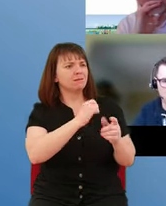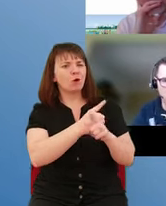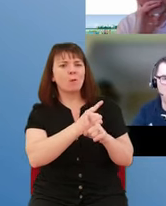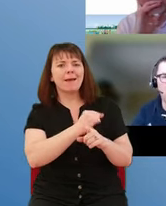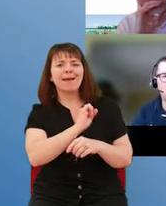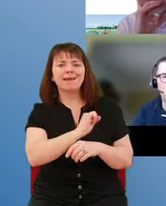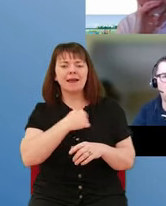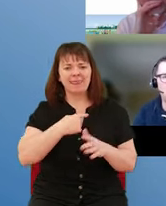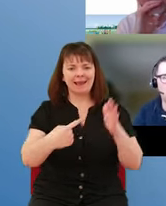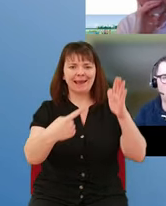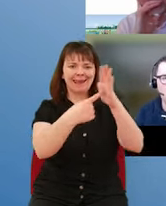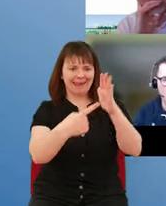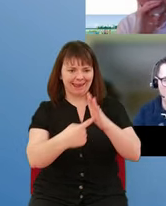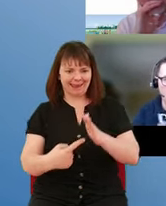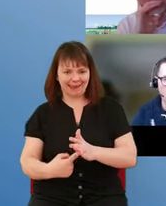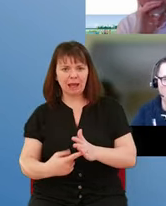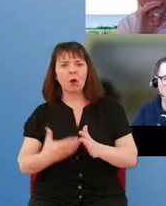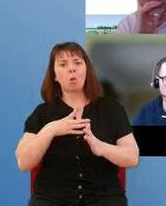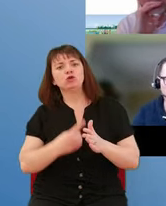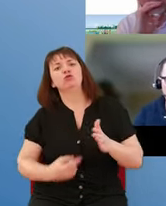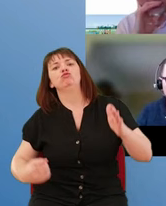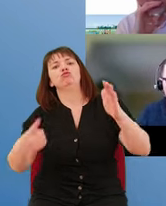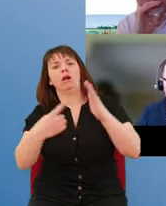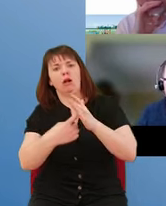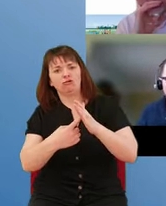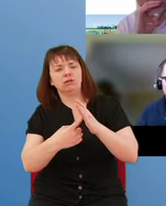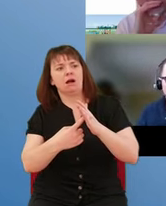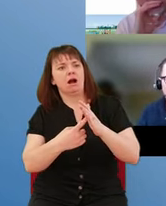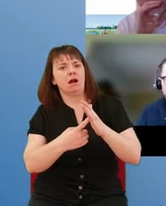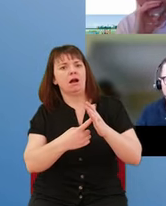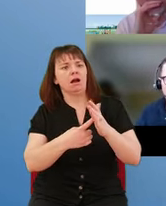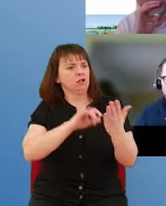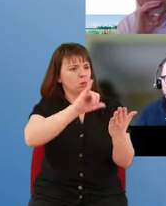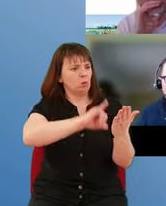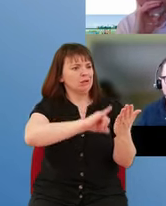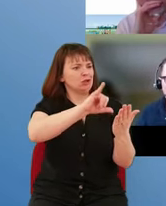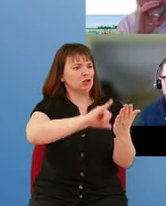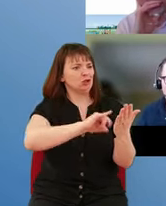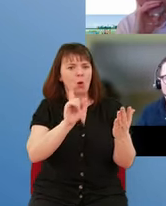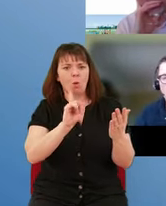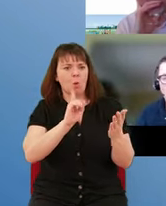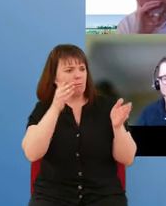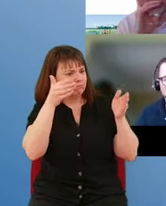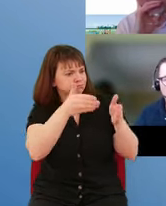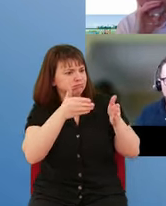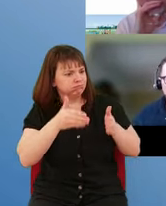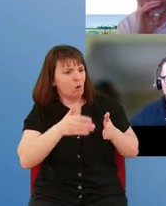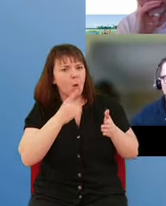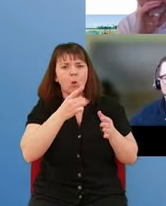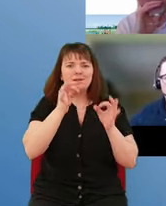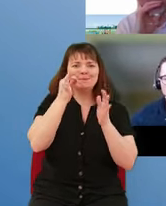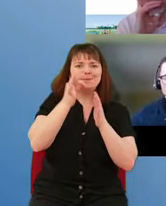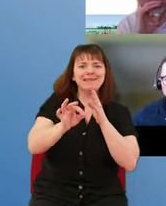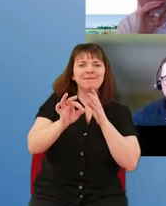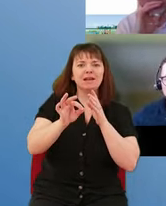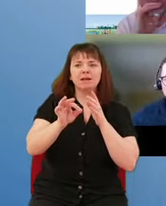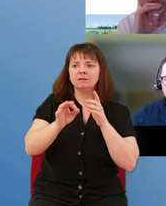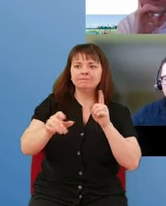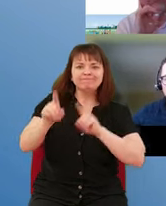have dedicated sessions on what we're pulling out as the key themes from some of these reports, so we can certainly take that offline and look into